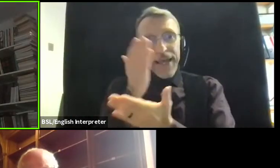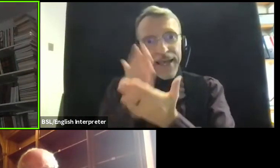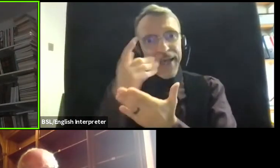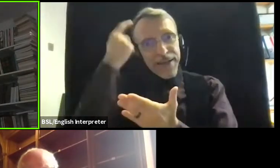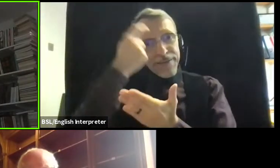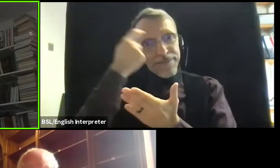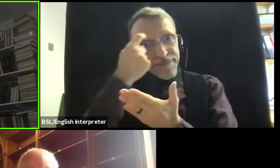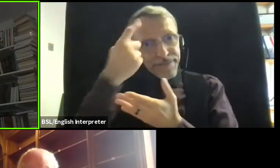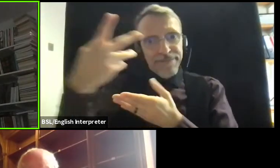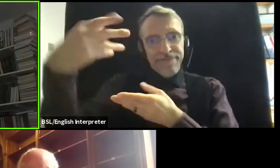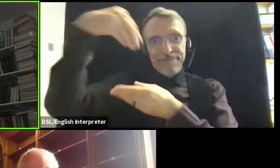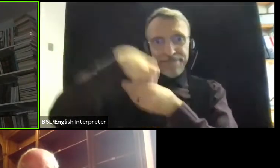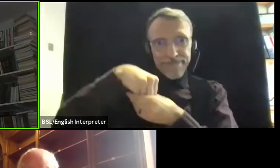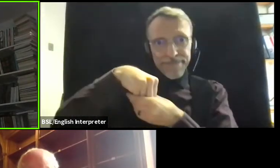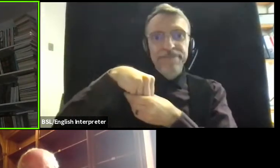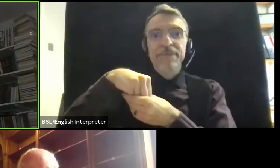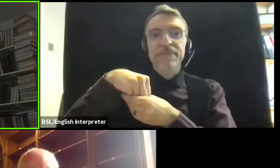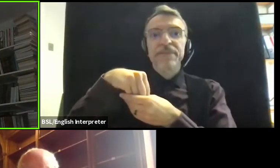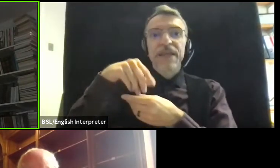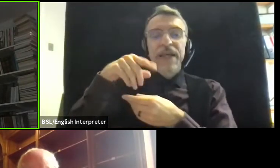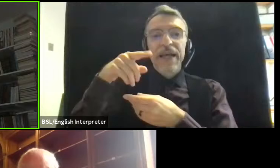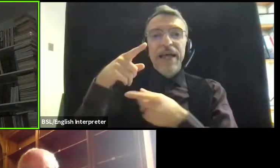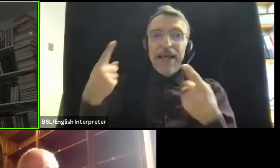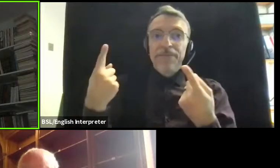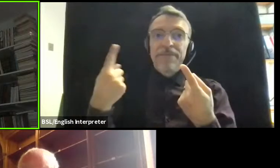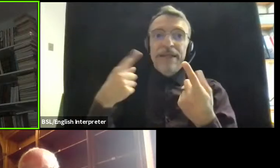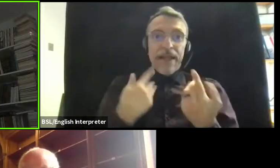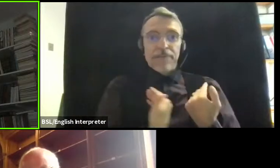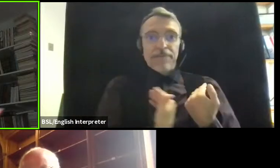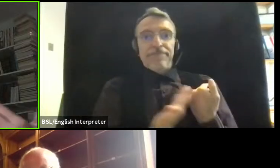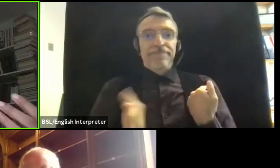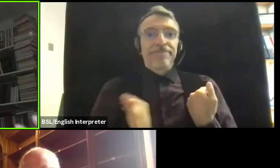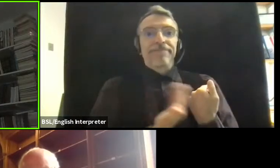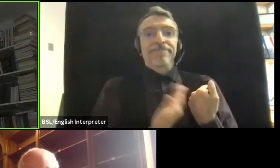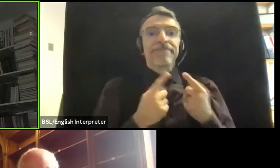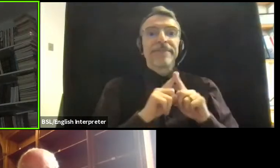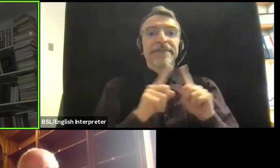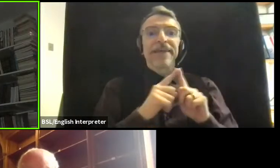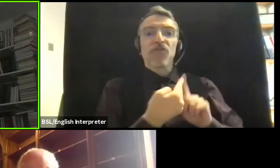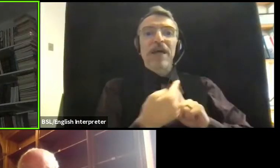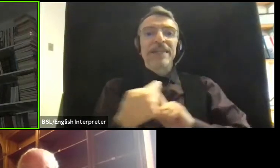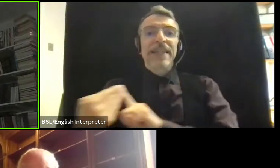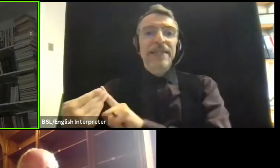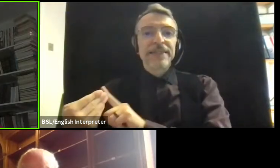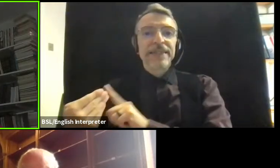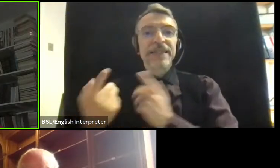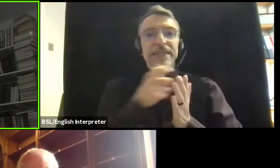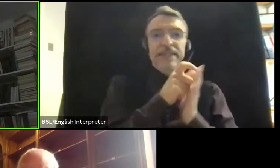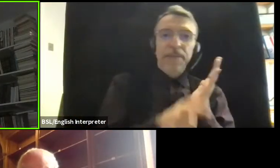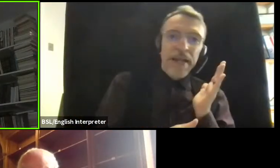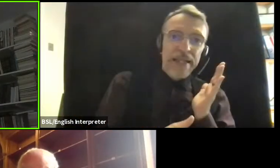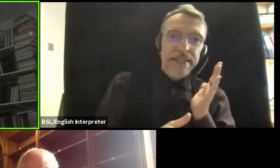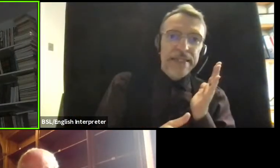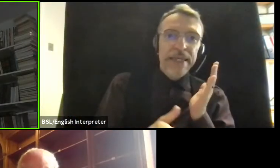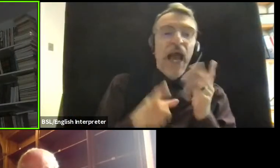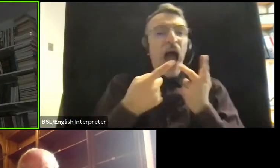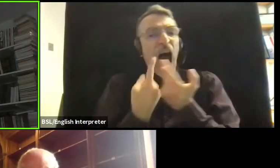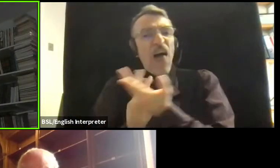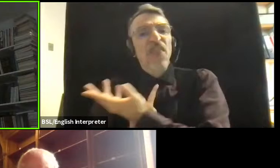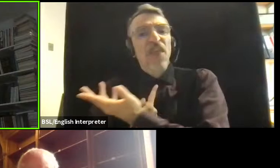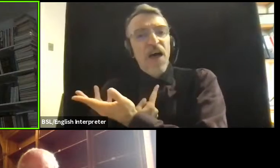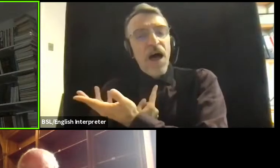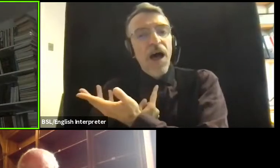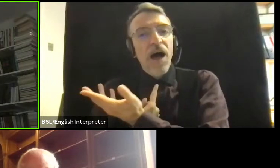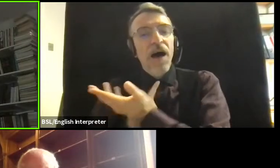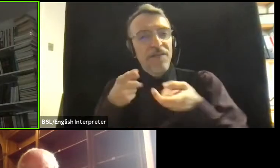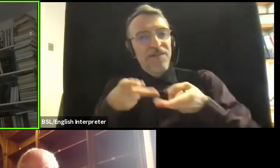account people where there is that intersection of having a disability with various other